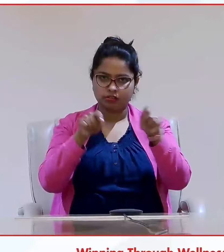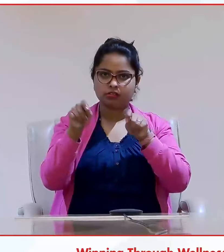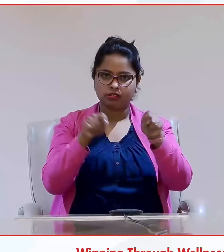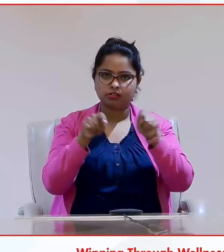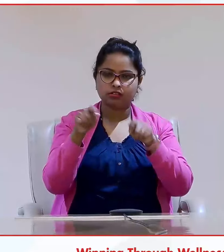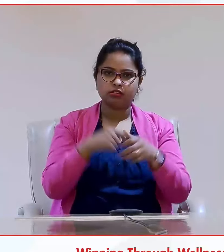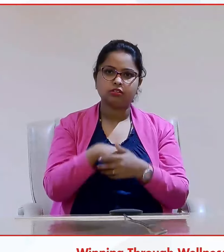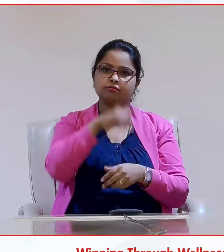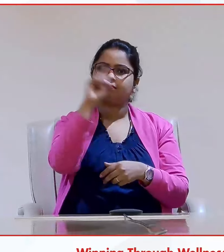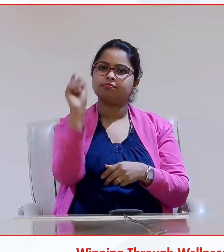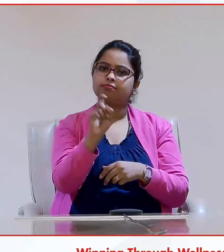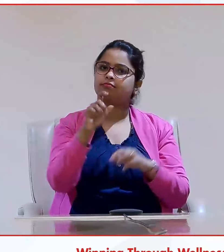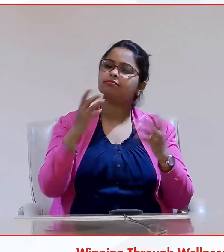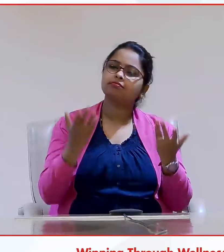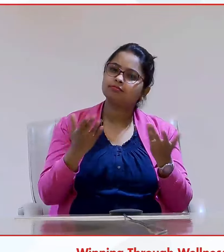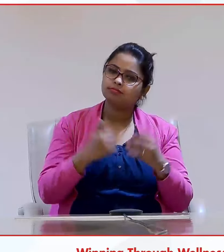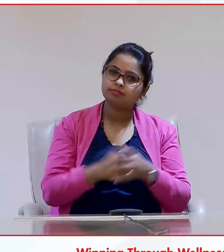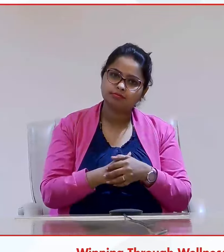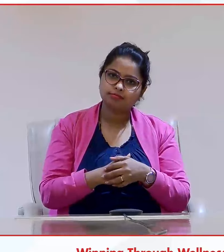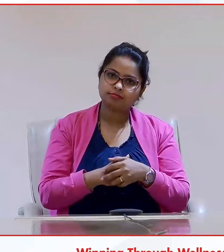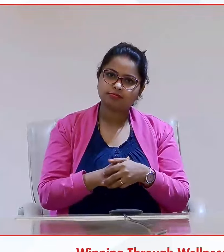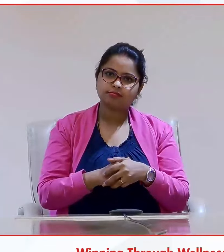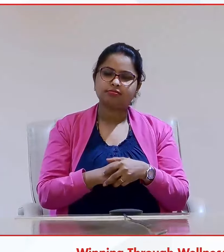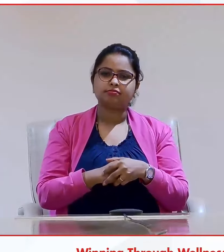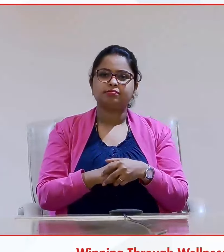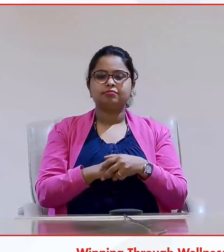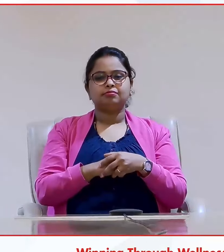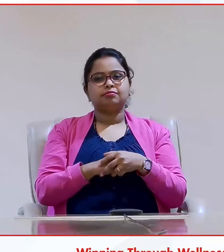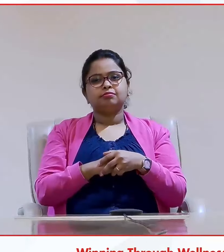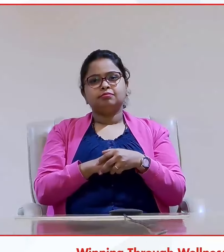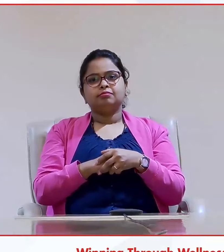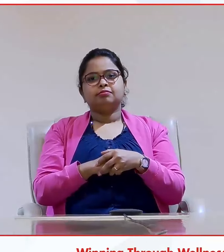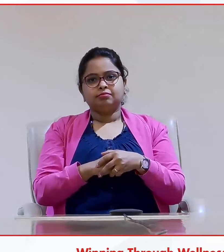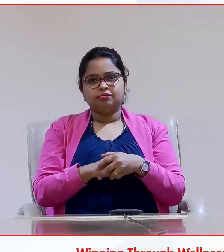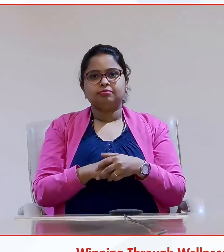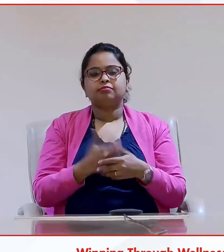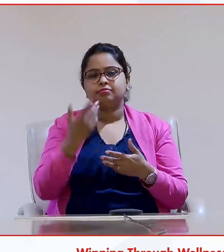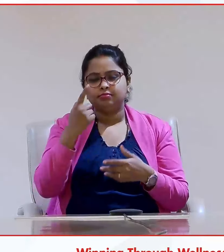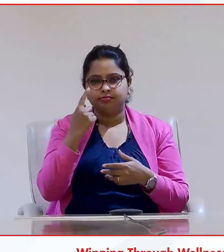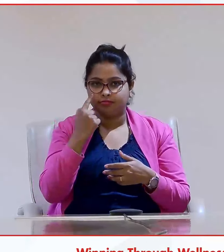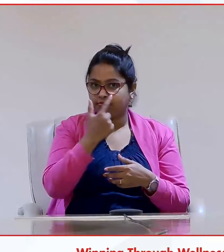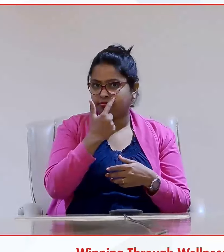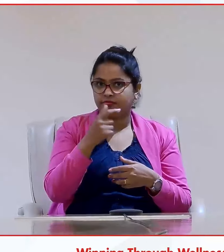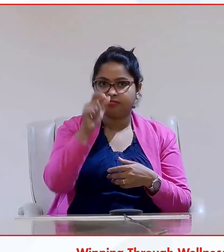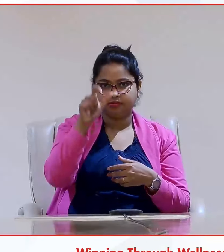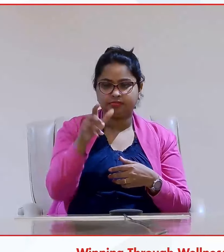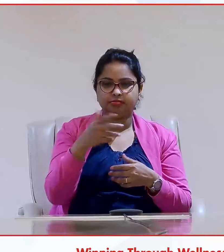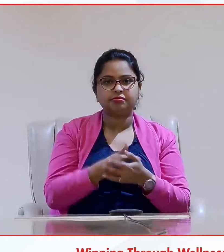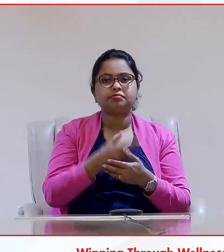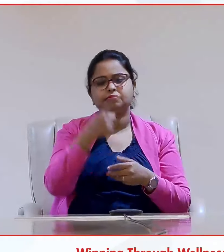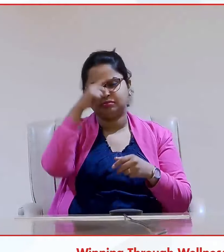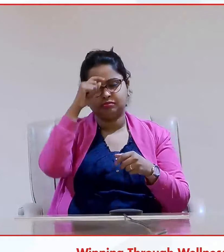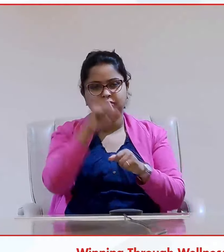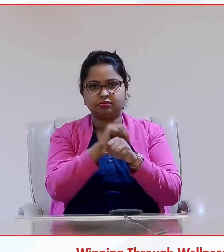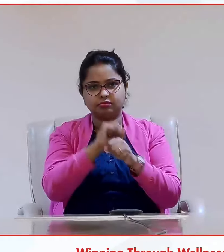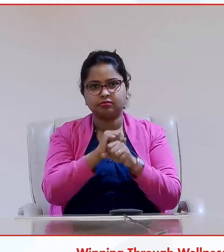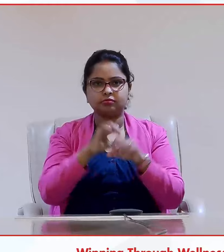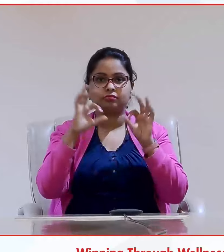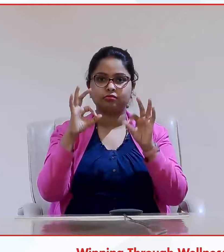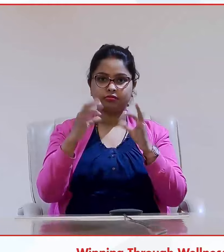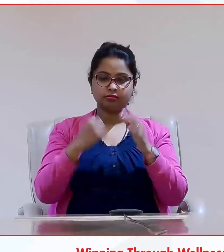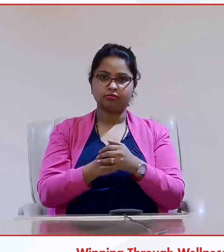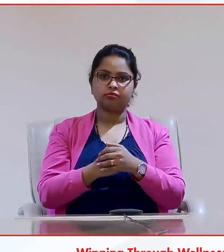question mark? So how, basically, how do you deal when you are visually challenged and you're contributing to your best? Sometimes we feel